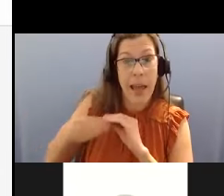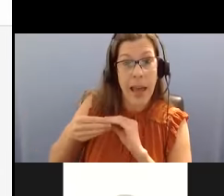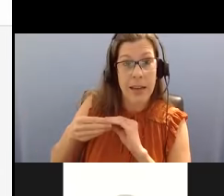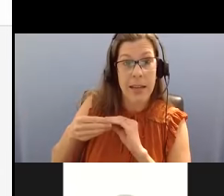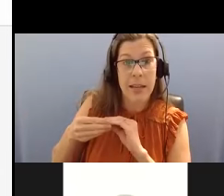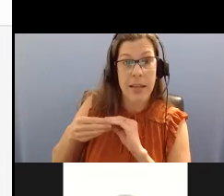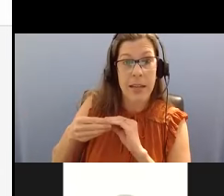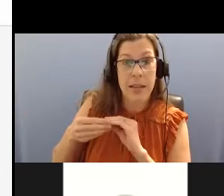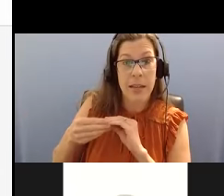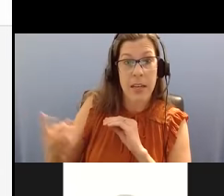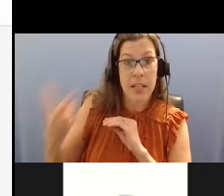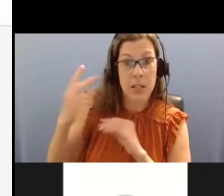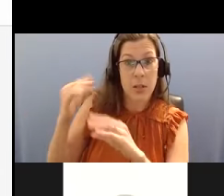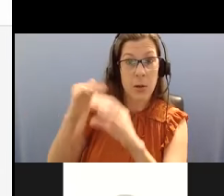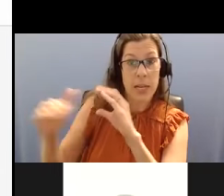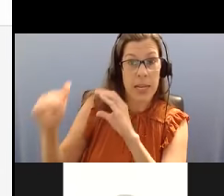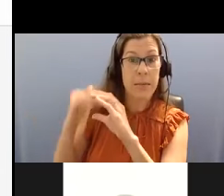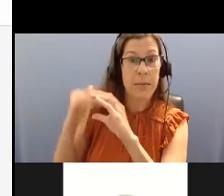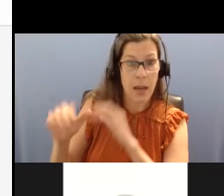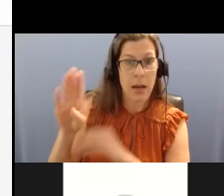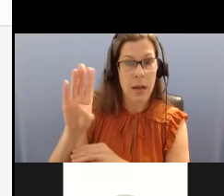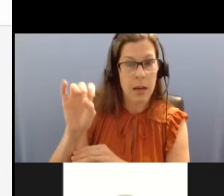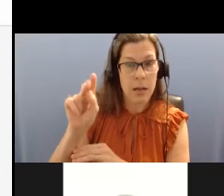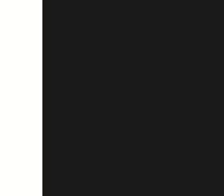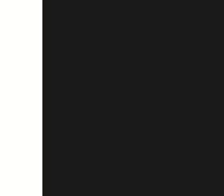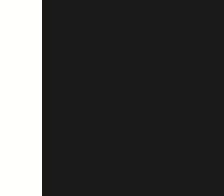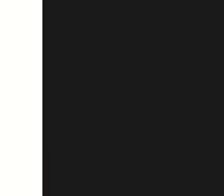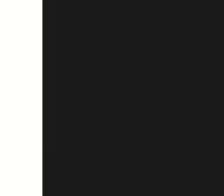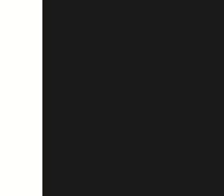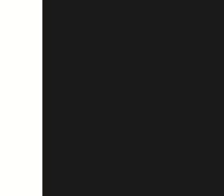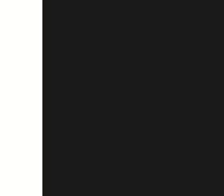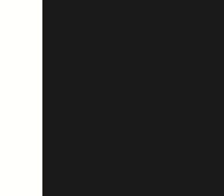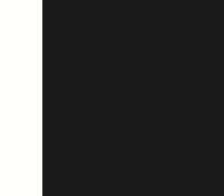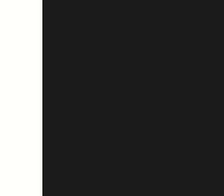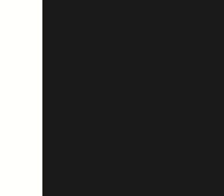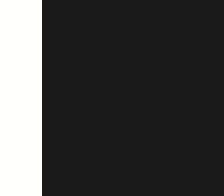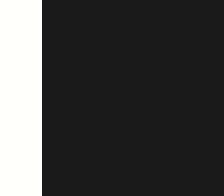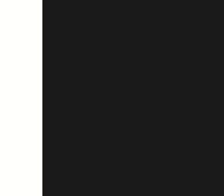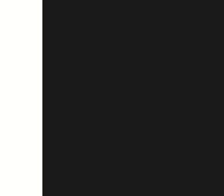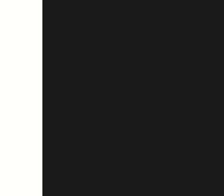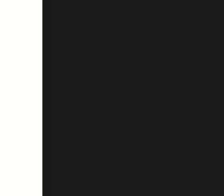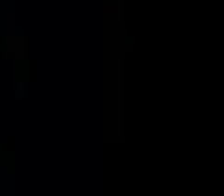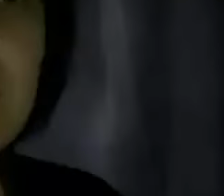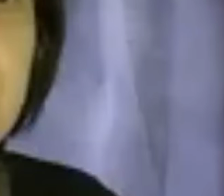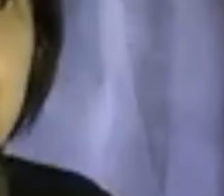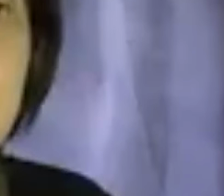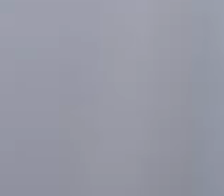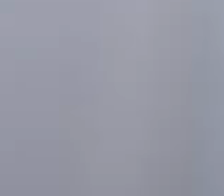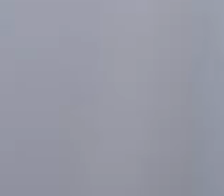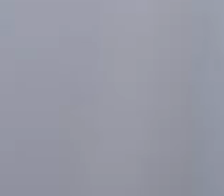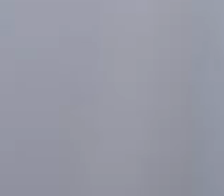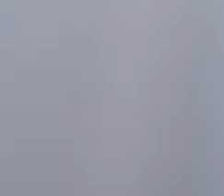two emails of Bonnie's and the other person for your program into the